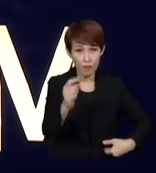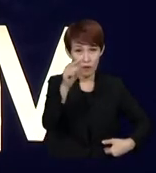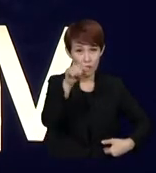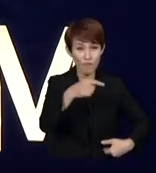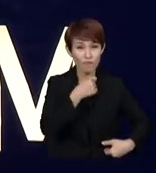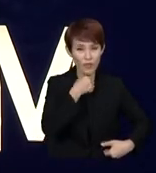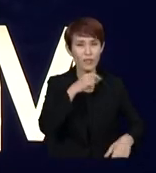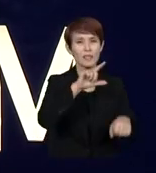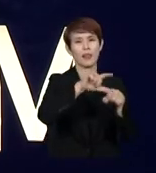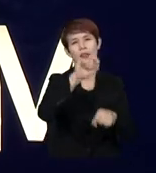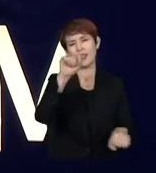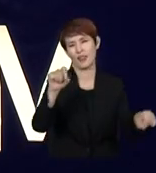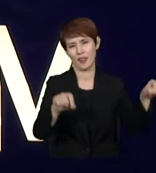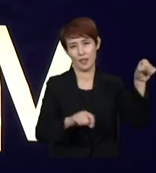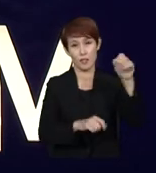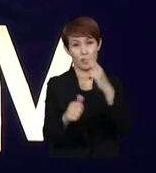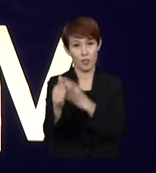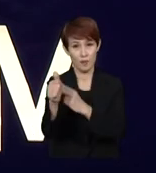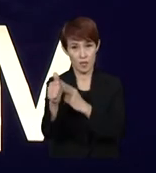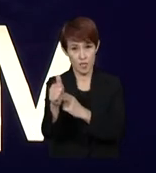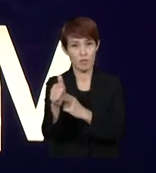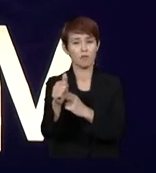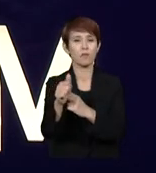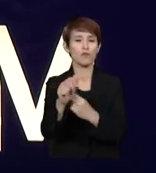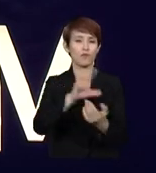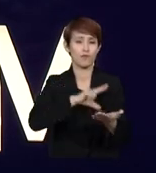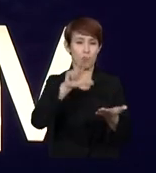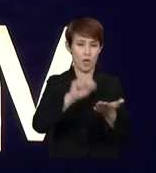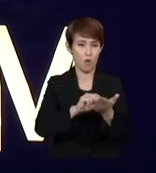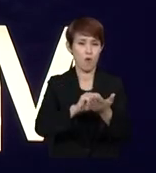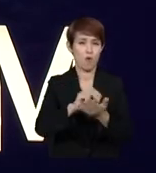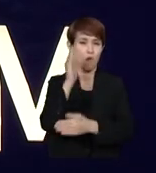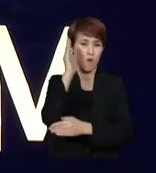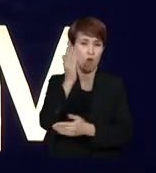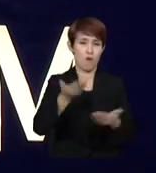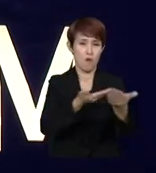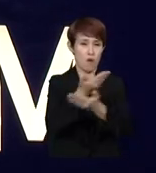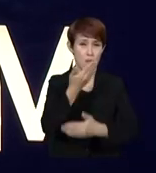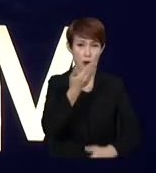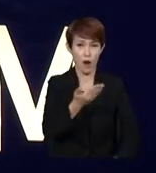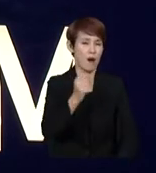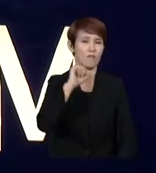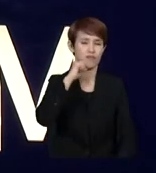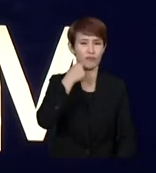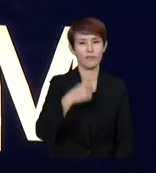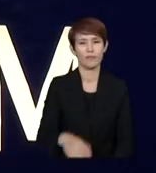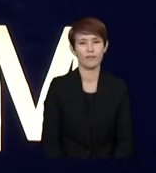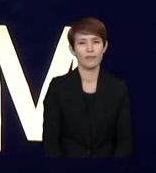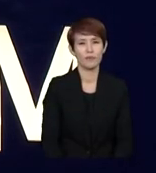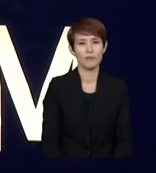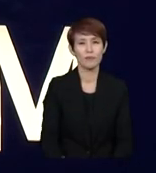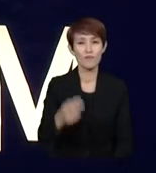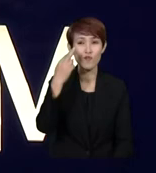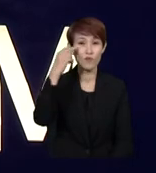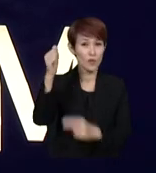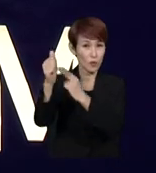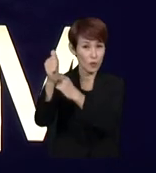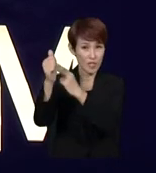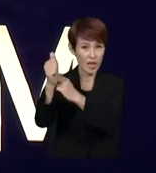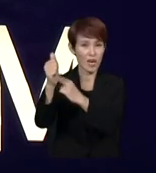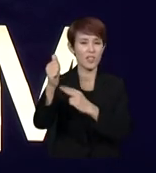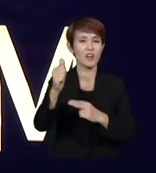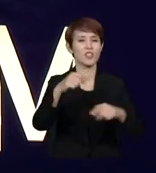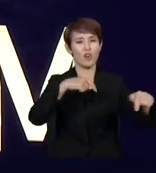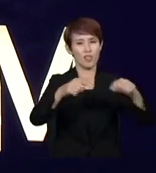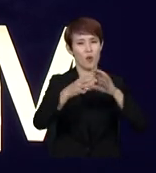to handle. Plenty of teachers in the US, I dare say, are somewhat afraid to go down this road because they know the country is highly polarized.